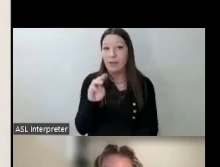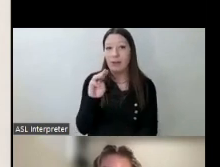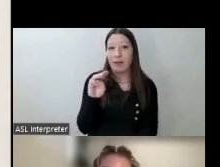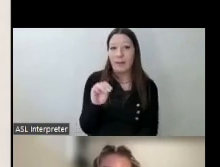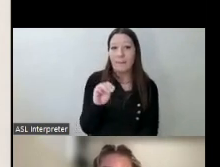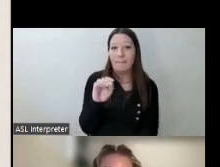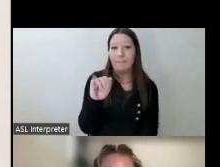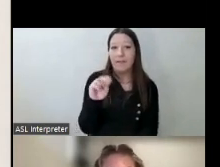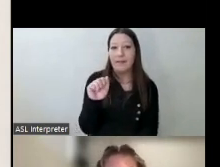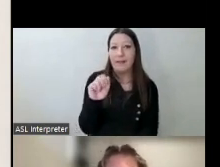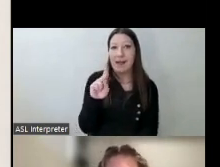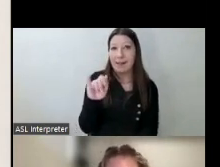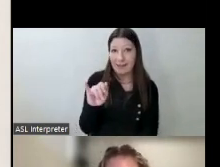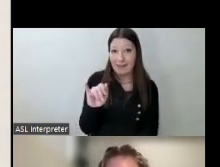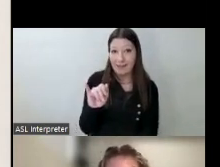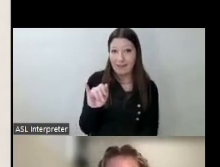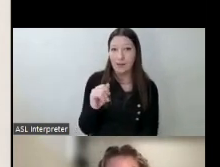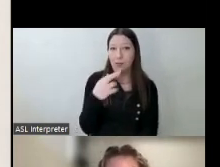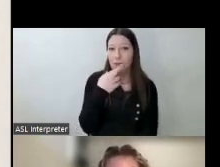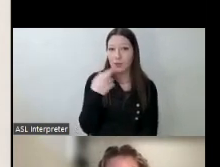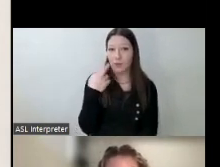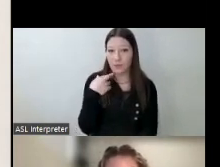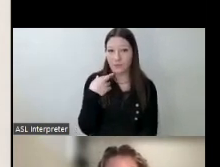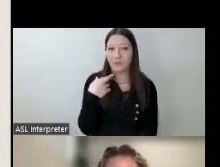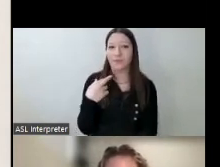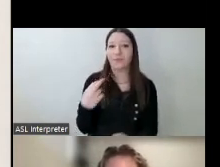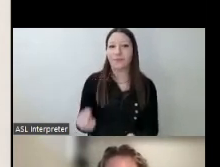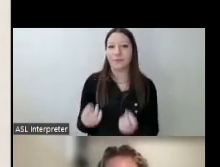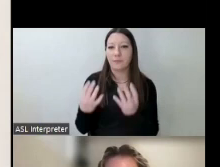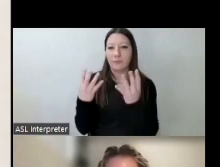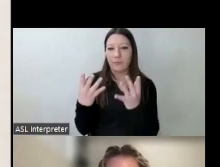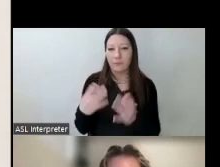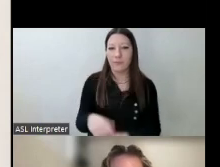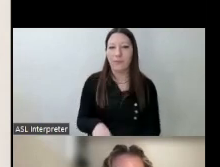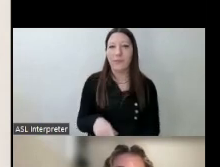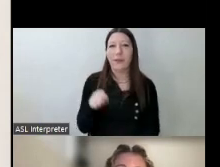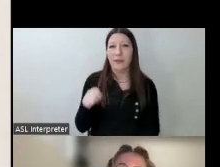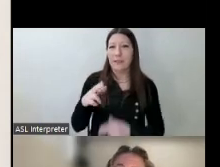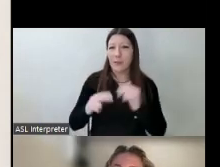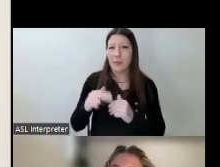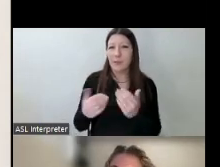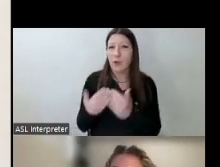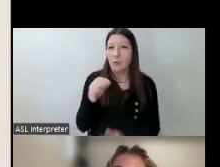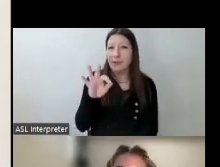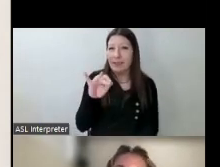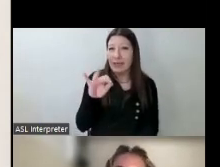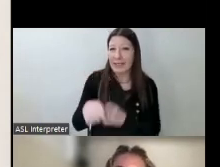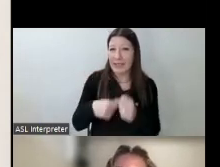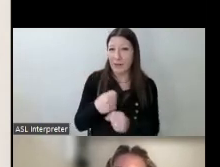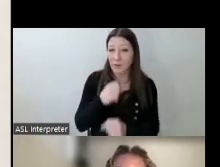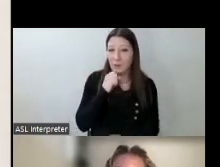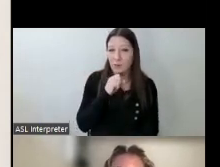fire in 2003, when much of the nearly 90-year-old property was burnt to the ground. Now, Manaki is not